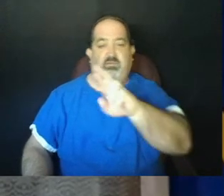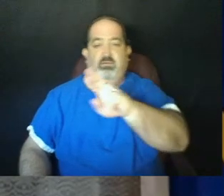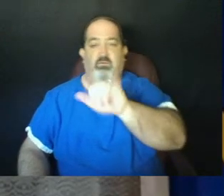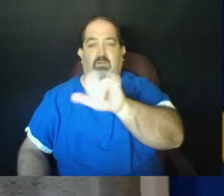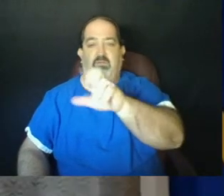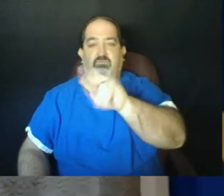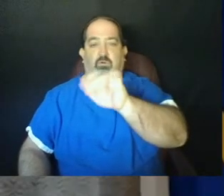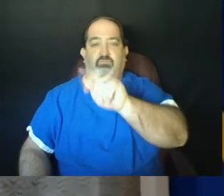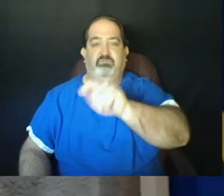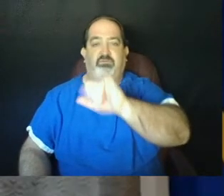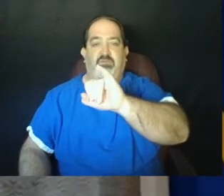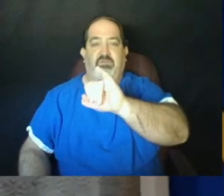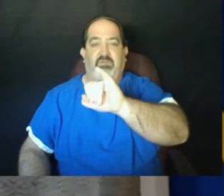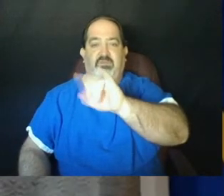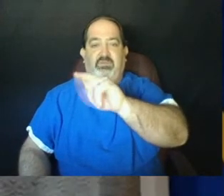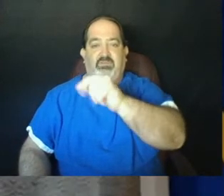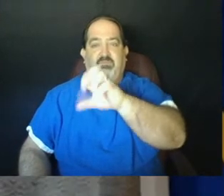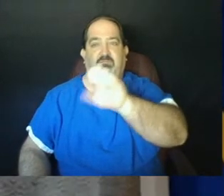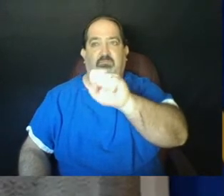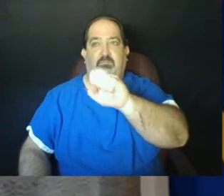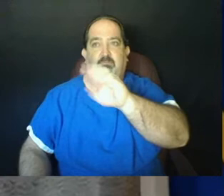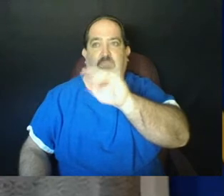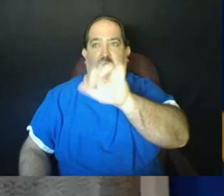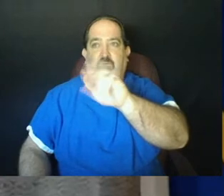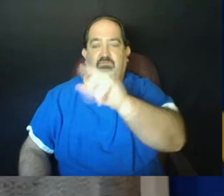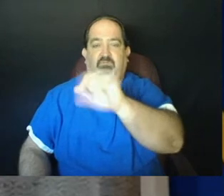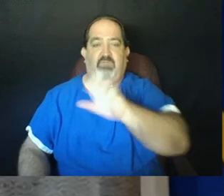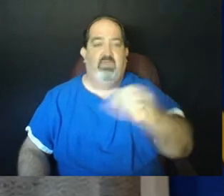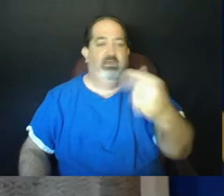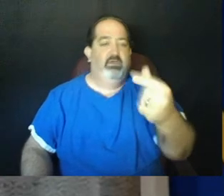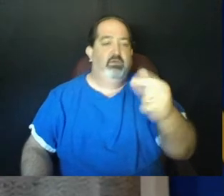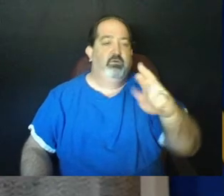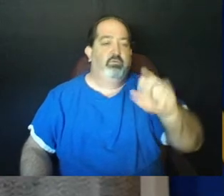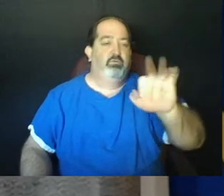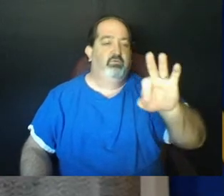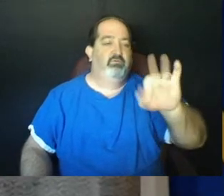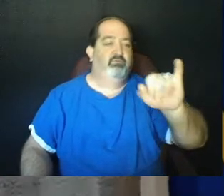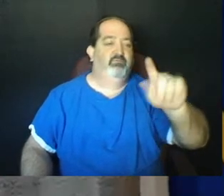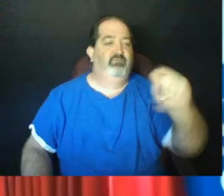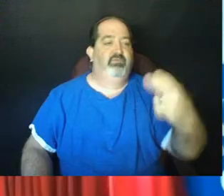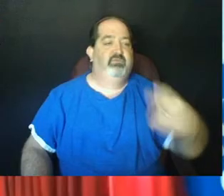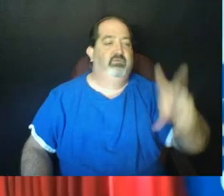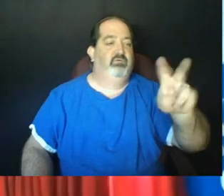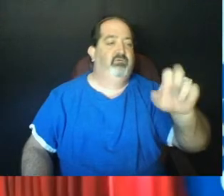Ingen, Mal, Shalen, and Griffith von Bremen.